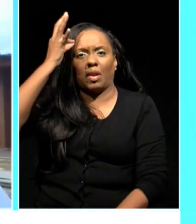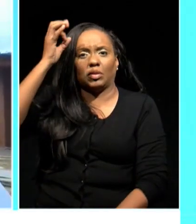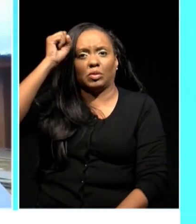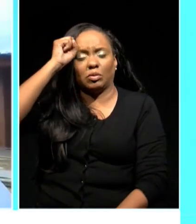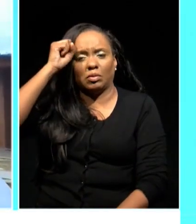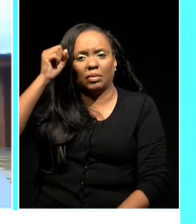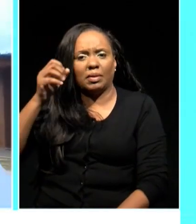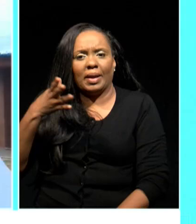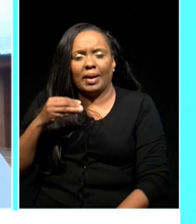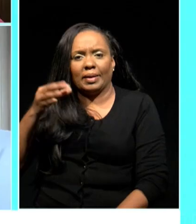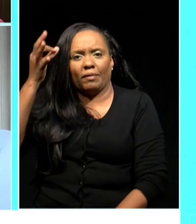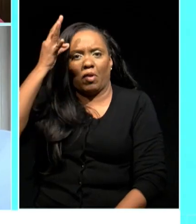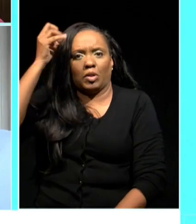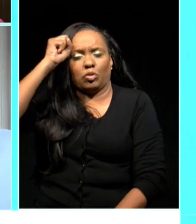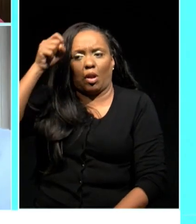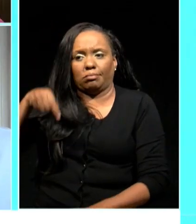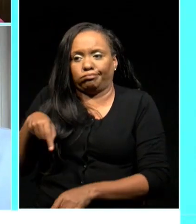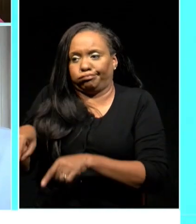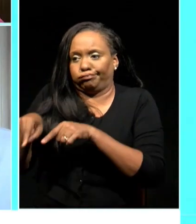withdrew. And I think